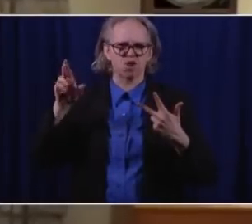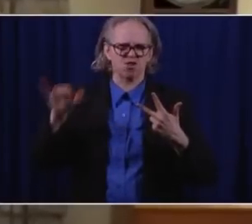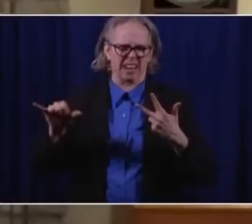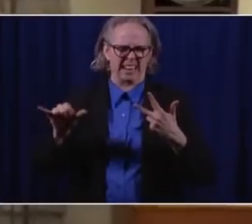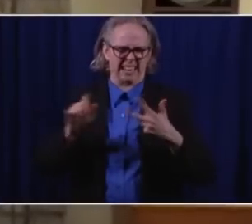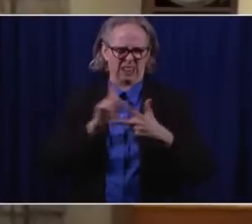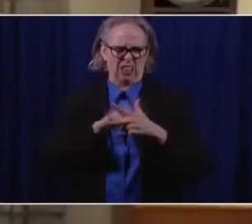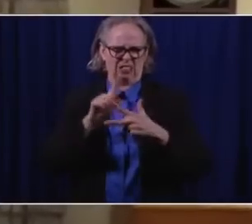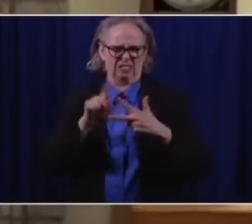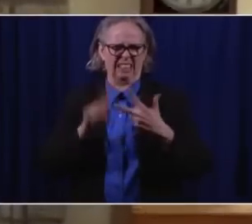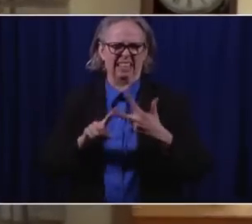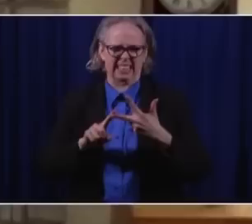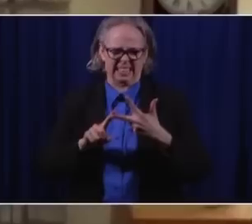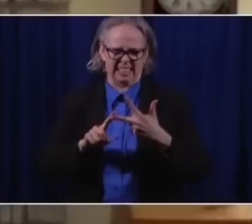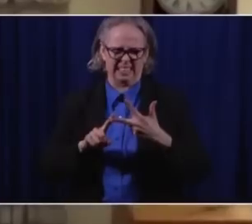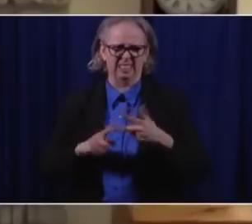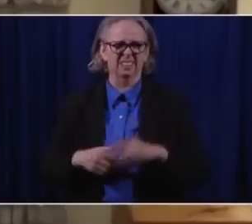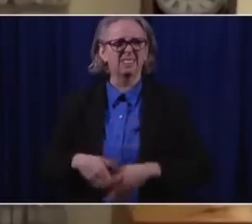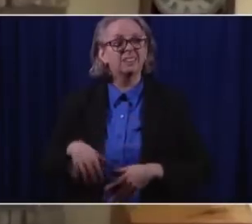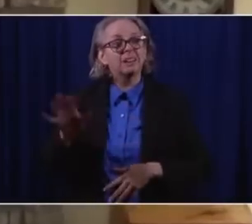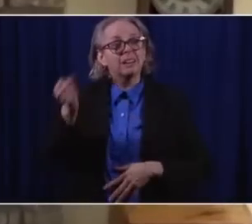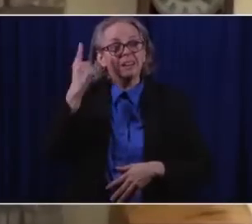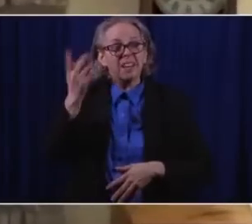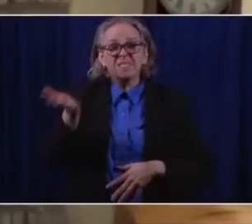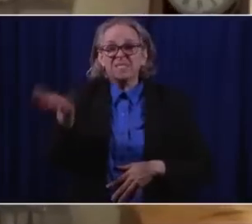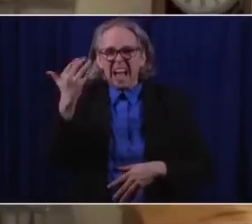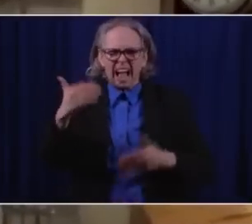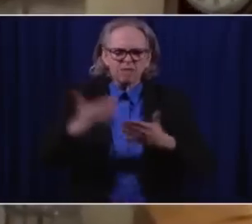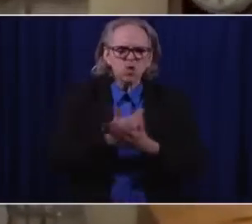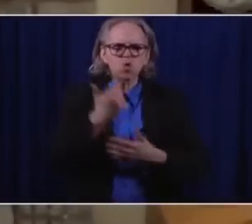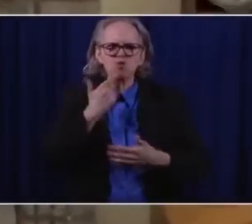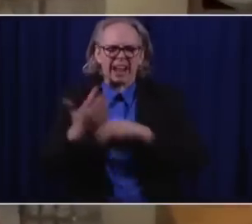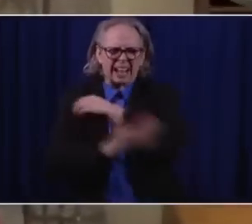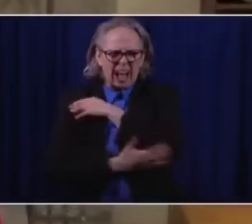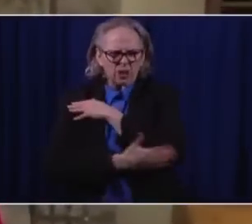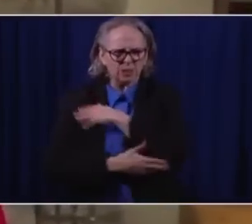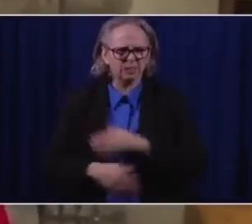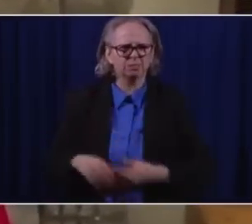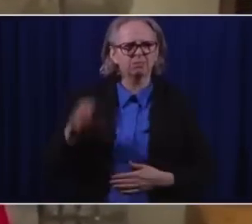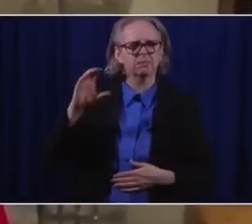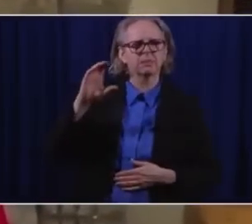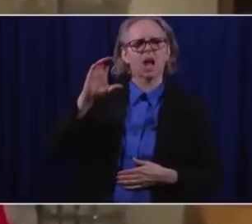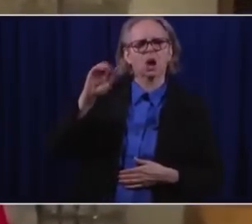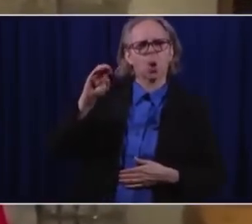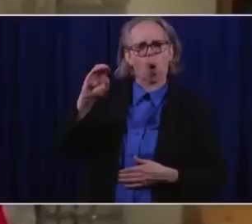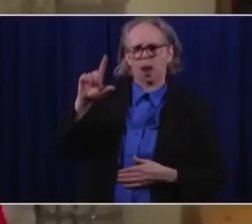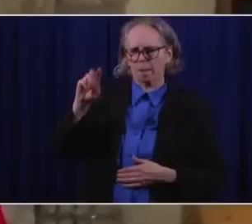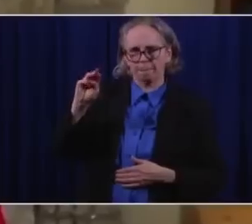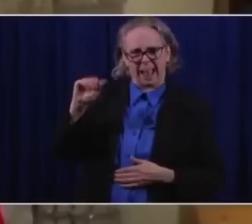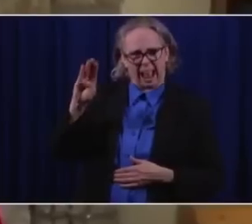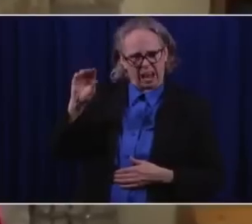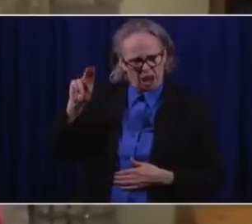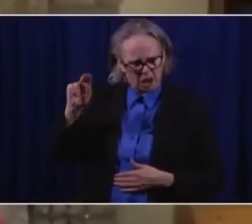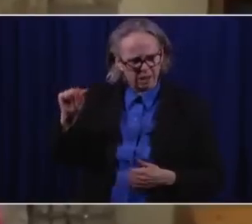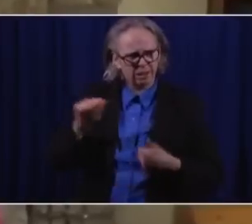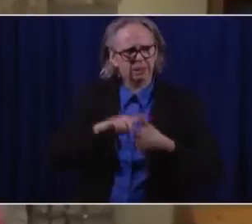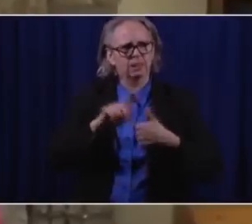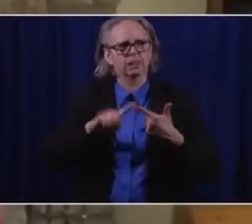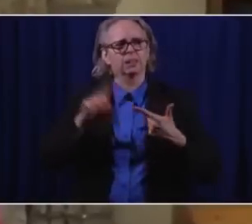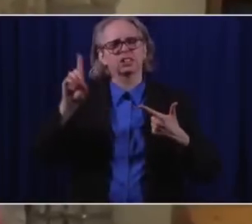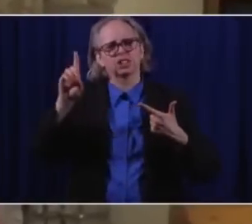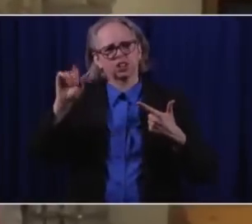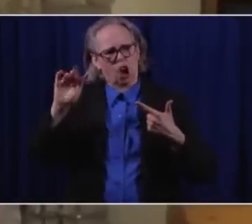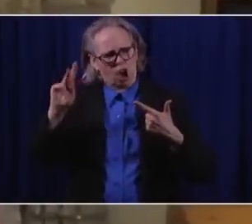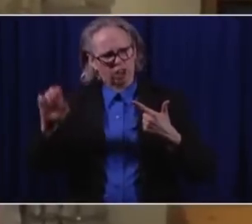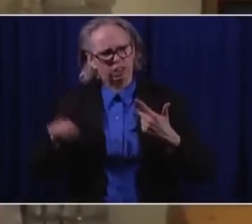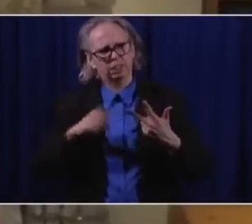We have 5 new red counties this week: Columbiana County, Darke, Fulton, Perry, and Van Wert. None of these have